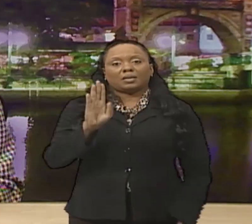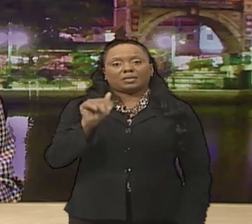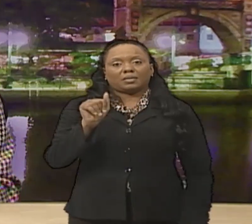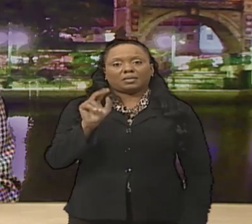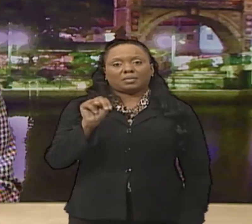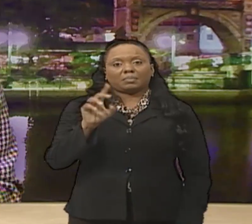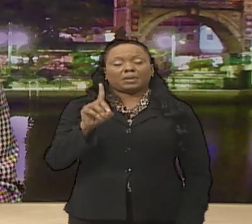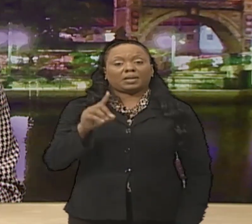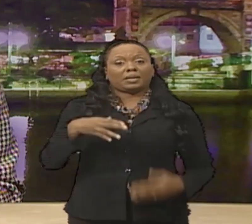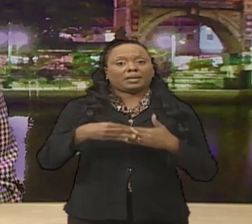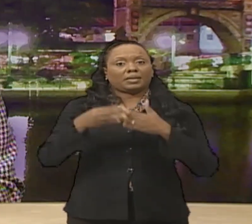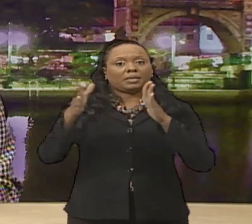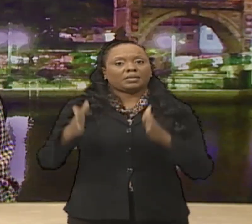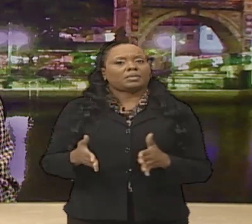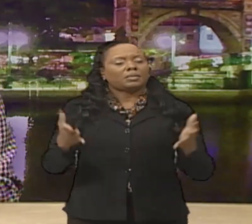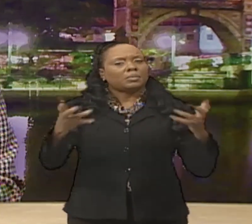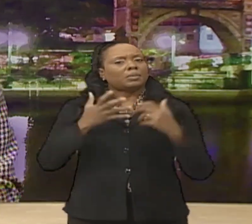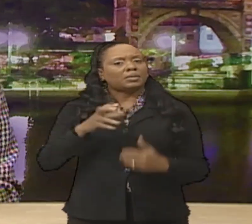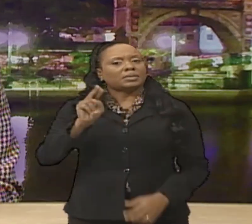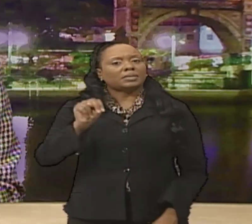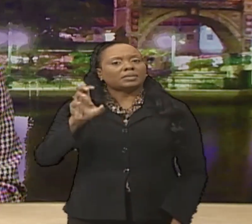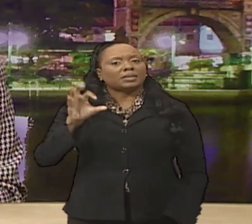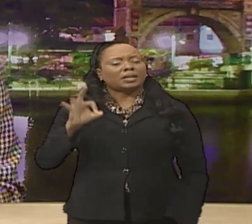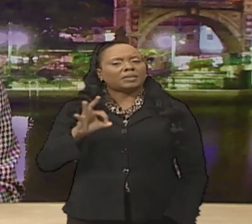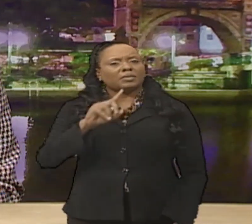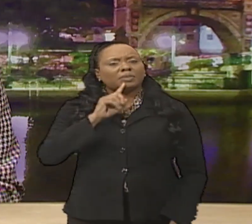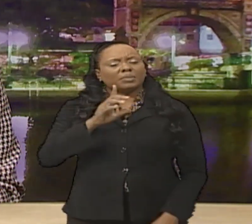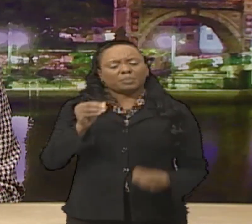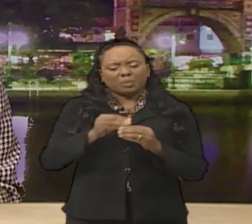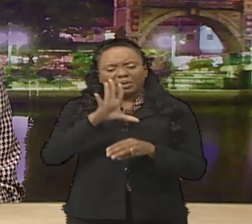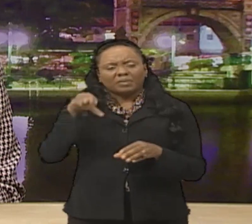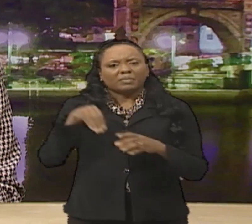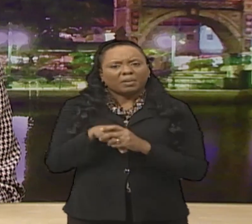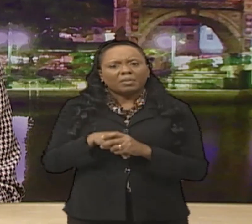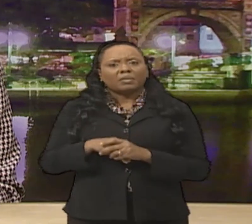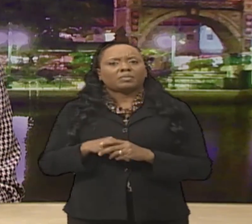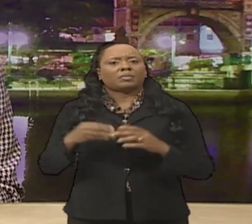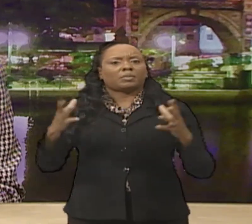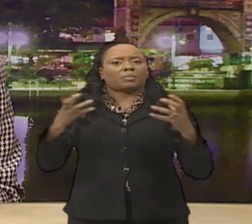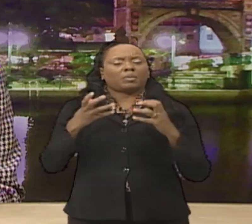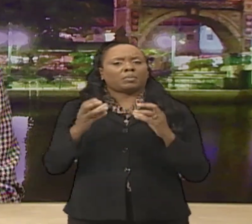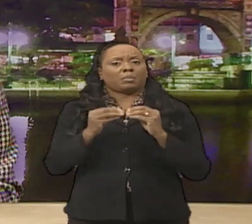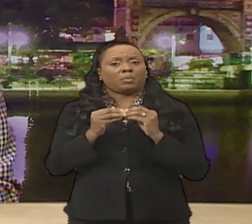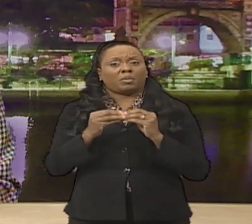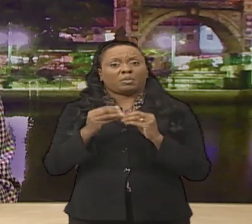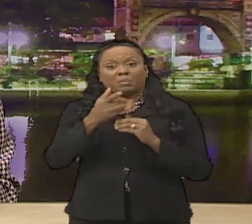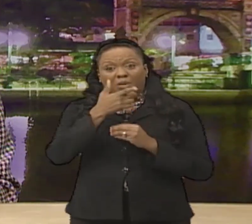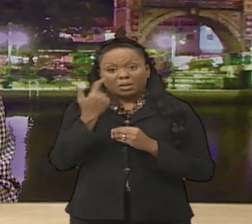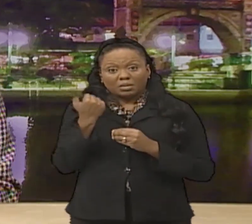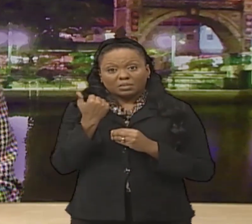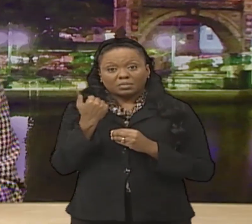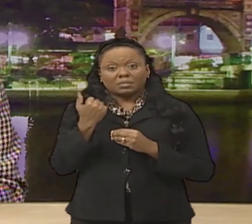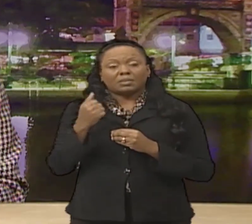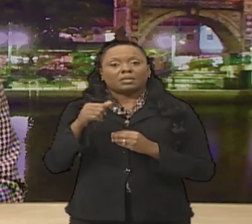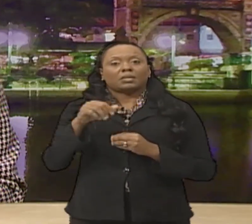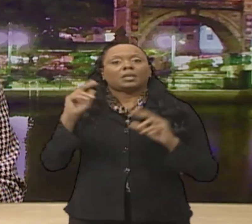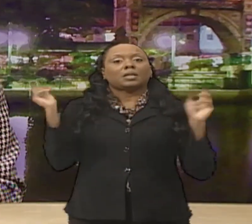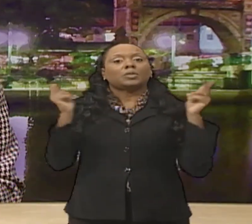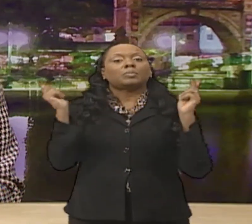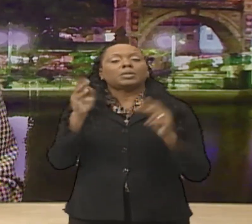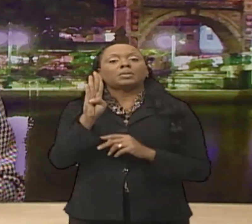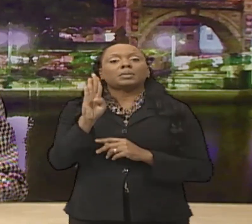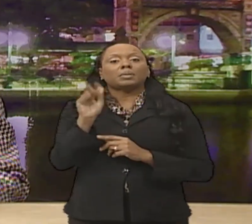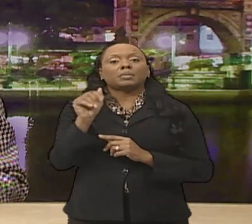leader wants the National Cultural Foundation to do more to hold Kadooment bands accountable for what they promise patrons. Leader